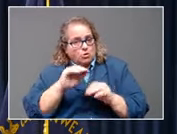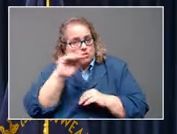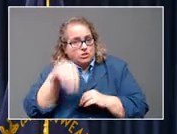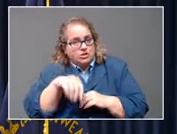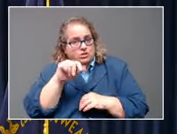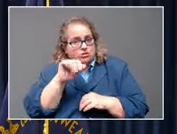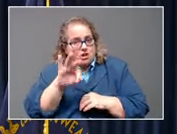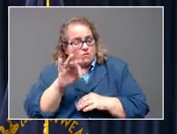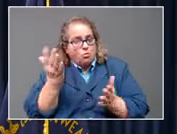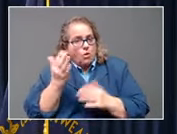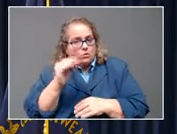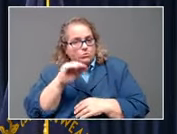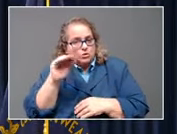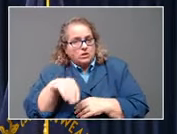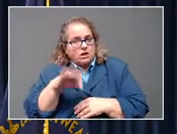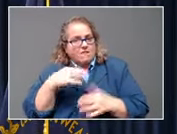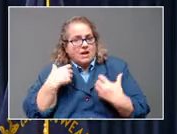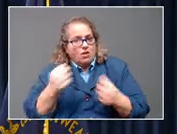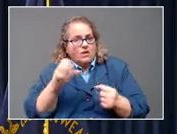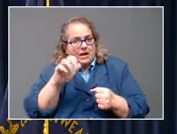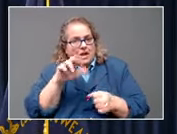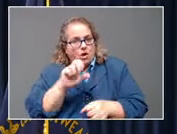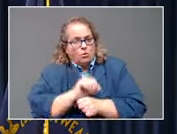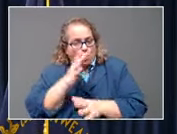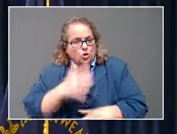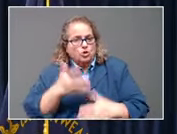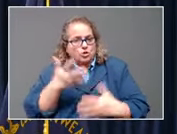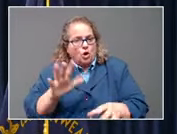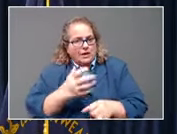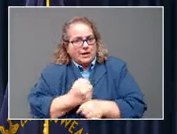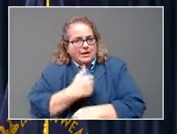what percentage of healthcare workers have been vaccinated?